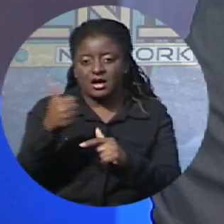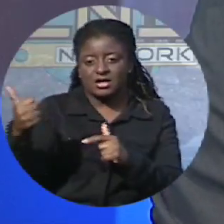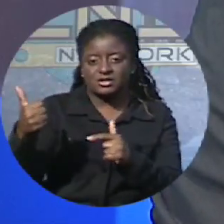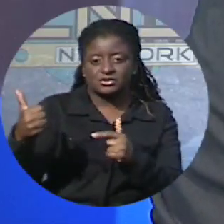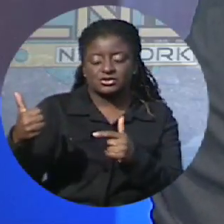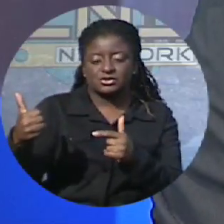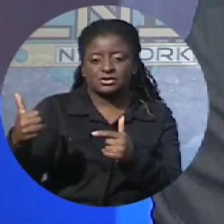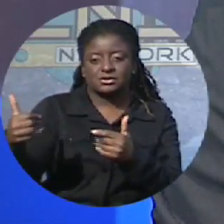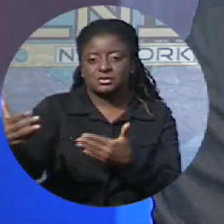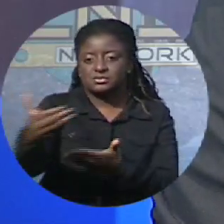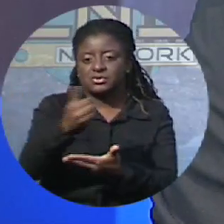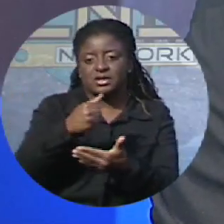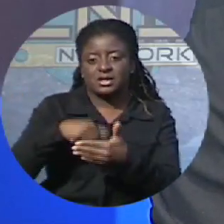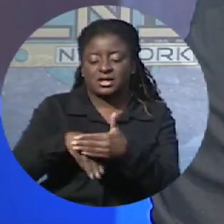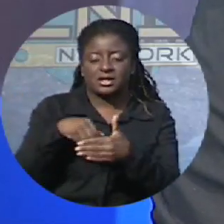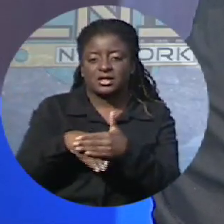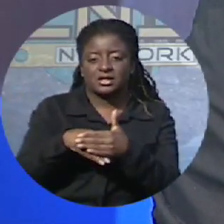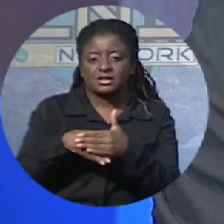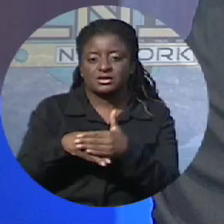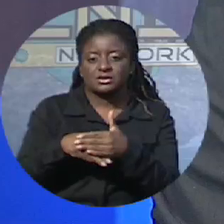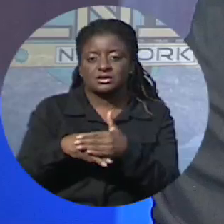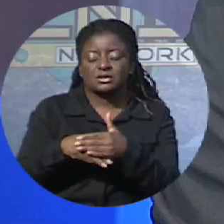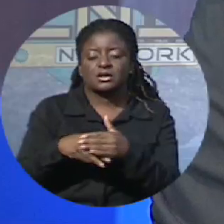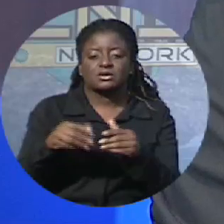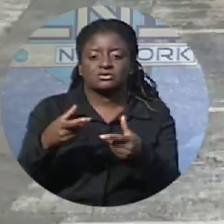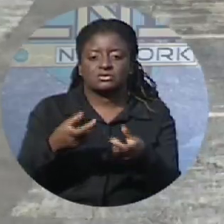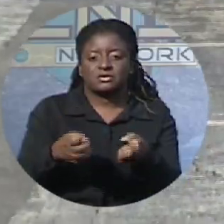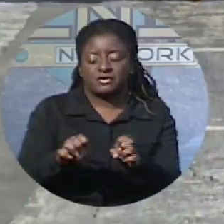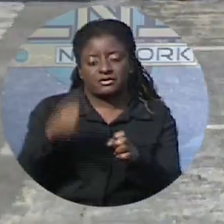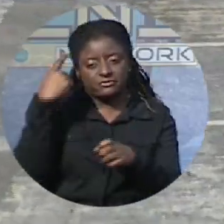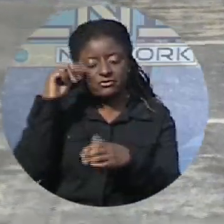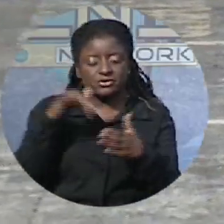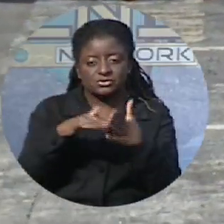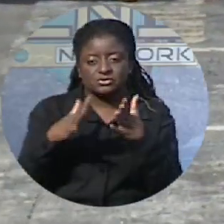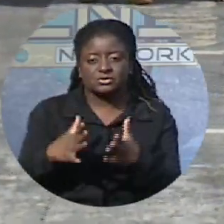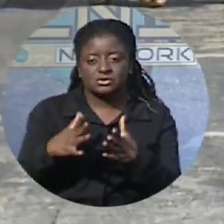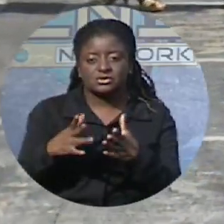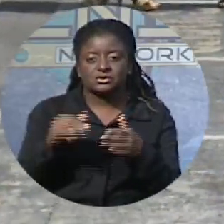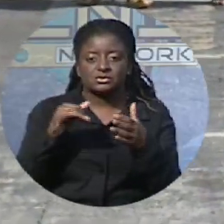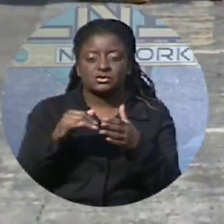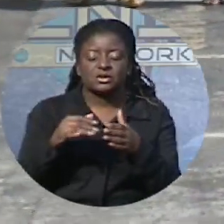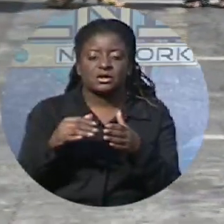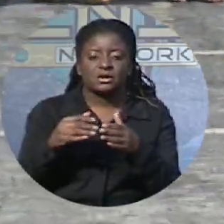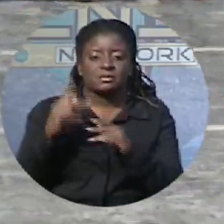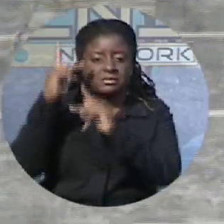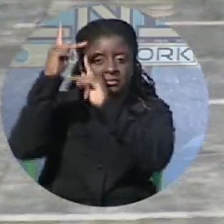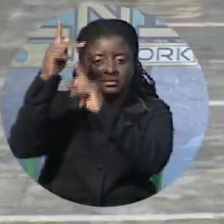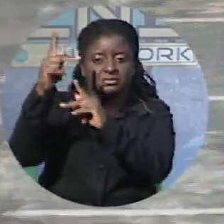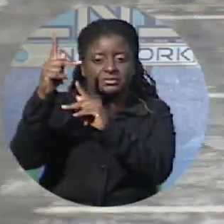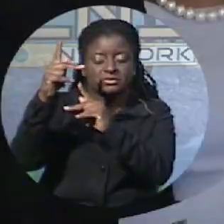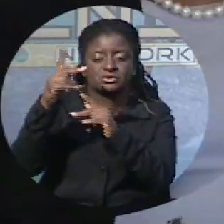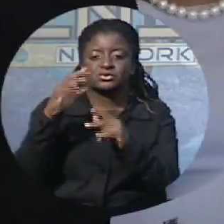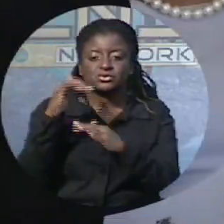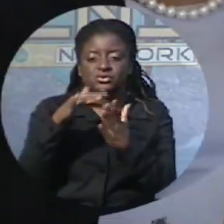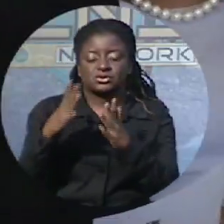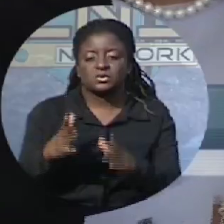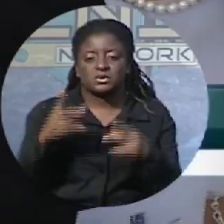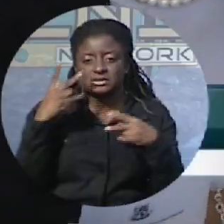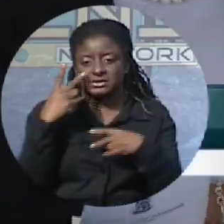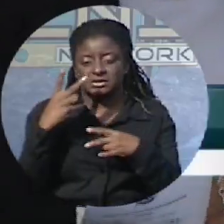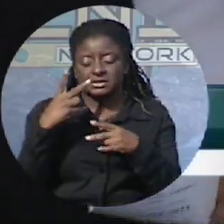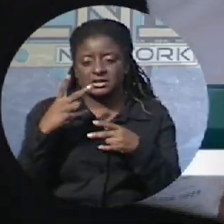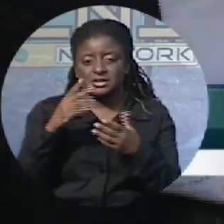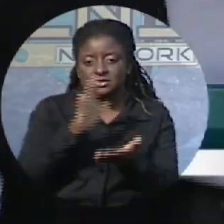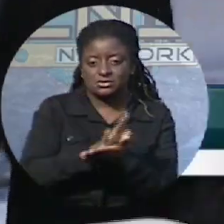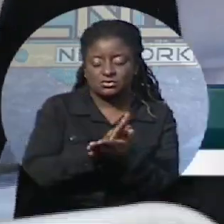students. School groups, churches, and other organizations will get the chance to tour the Old Trail campus. While there, they will also